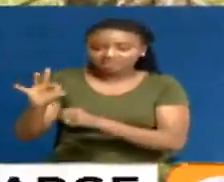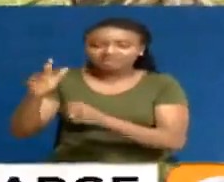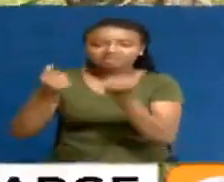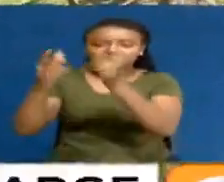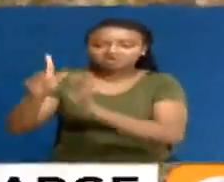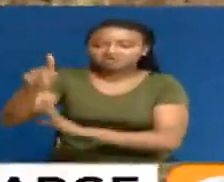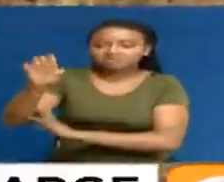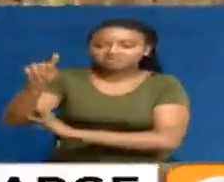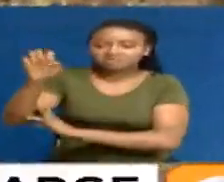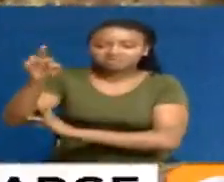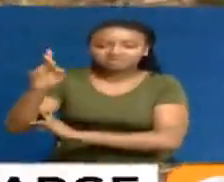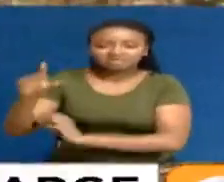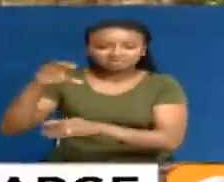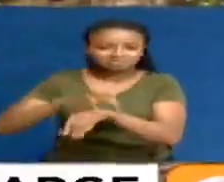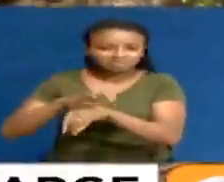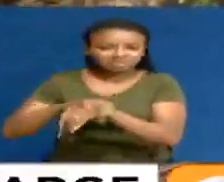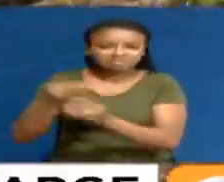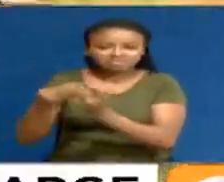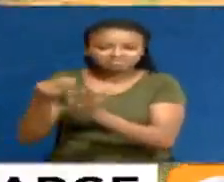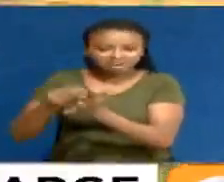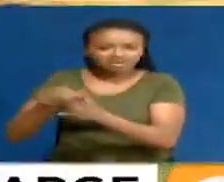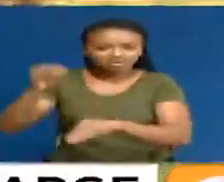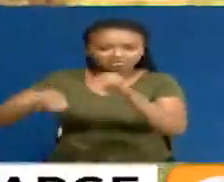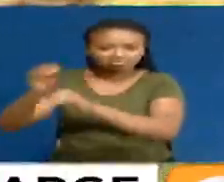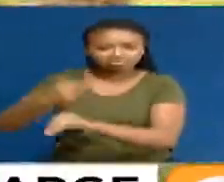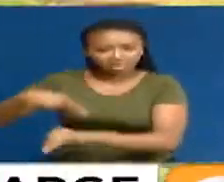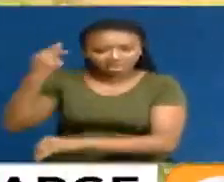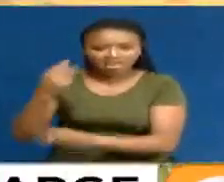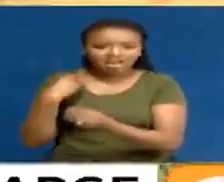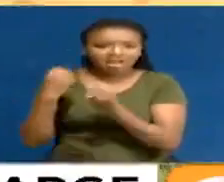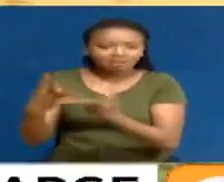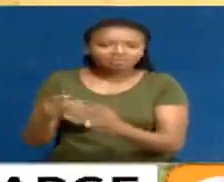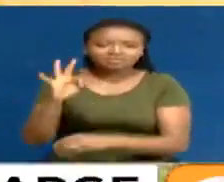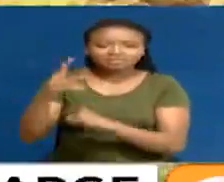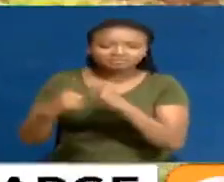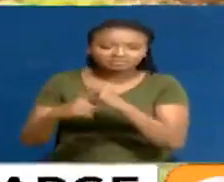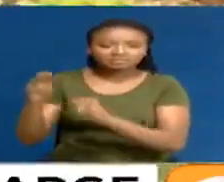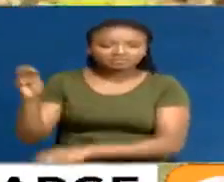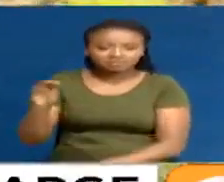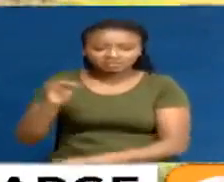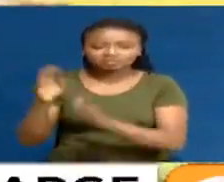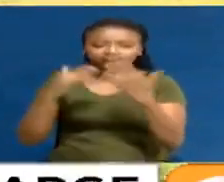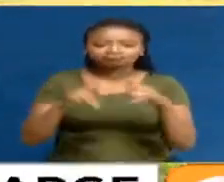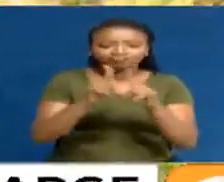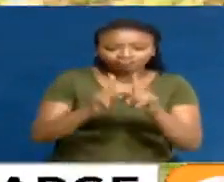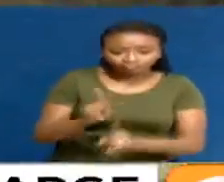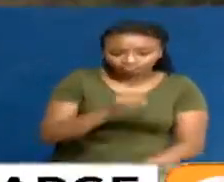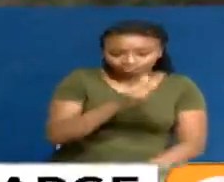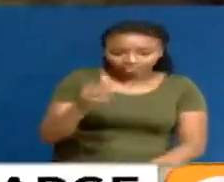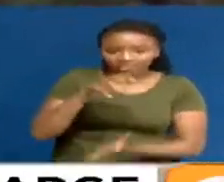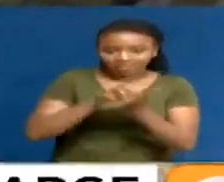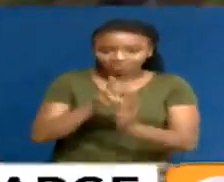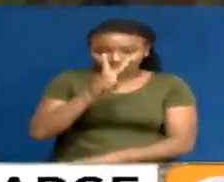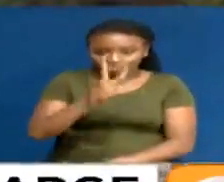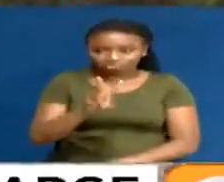Kinua, raised the highest amount of money, with 36 million Kenya shillings being raised by the team. The team Bundu Fundi finished